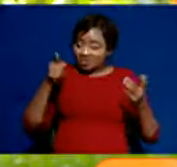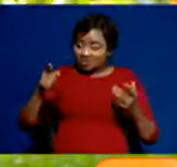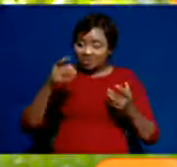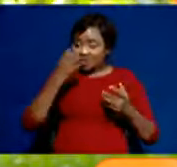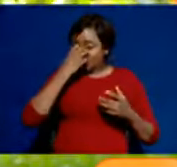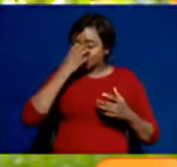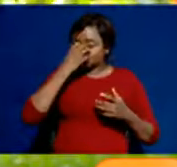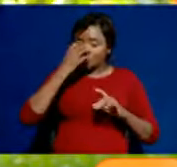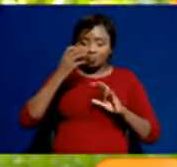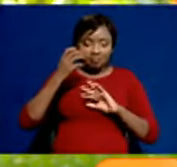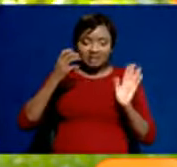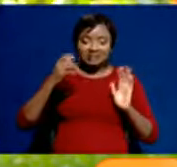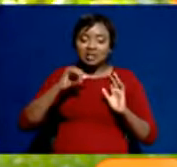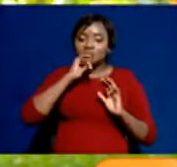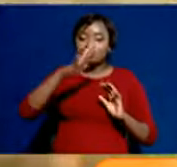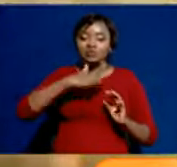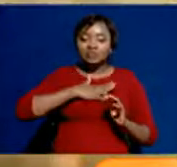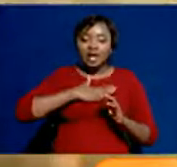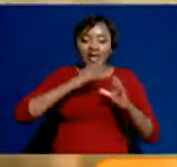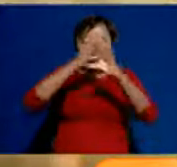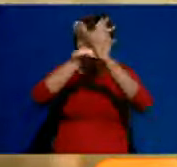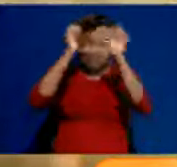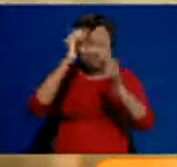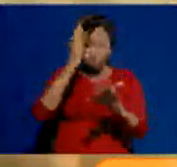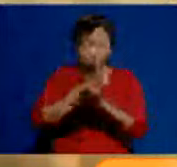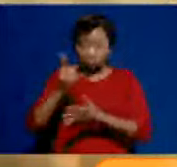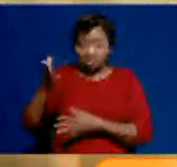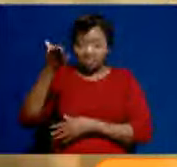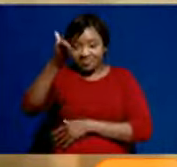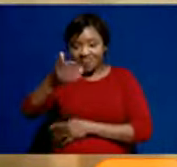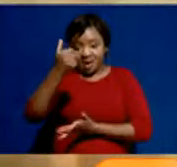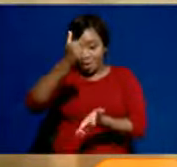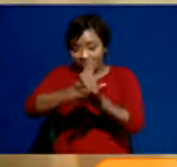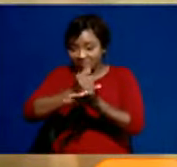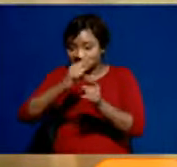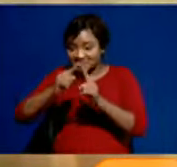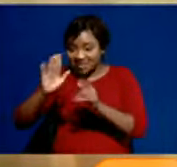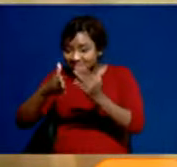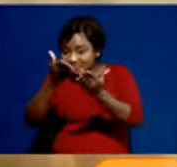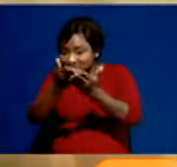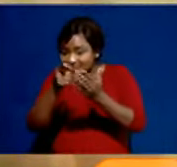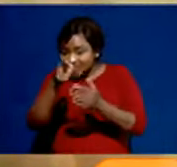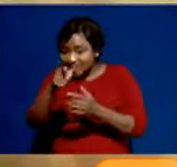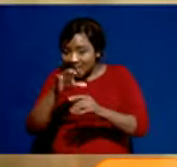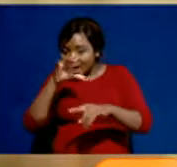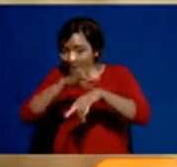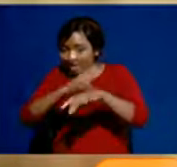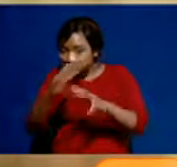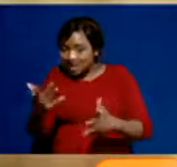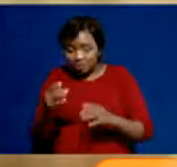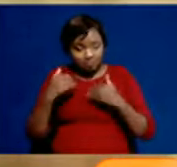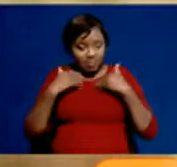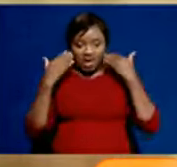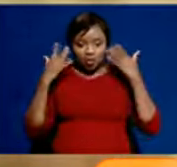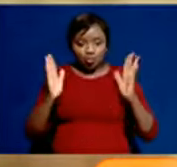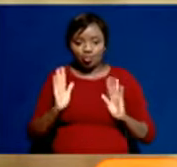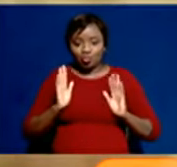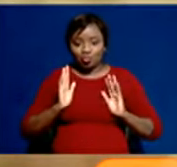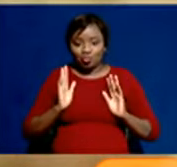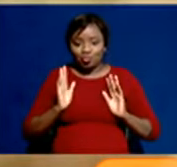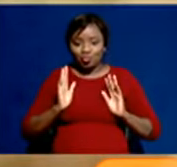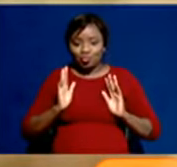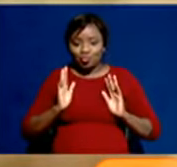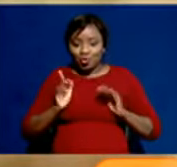What does that mean? I reckon he's in office, however he got there. Yeah. However he got there? Yeah. What is